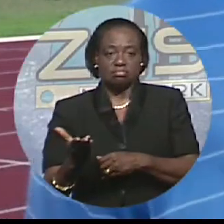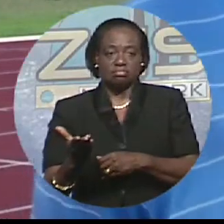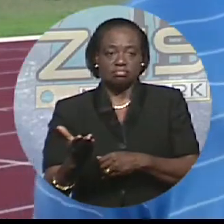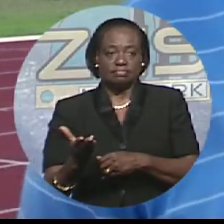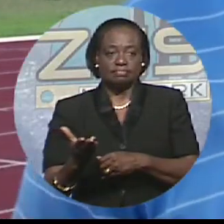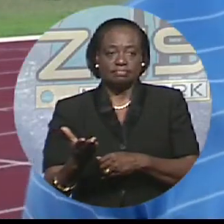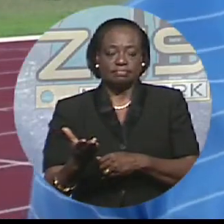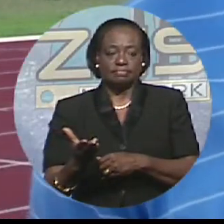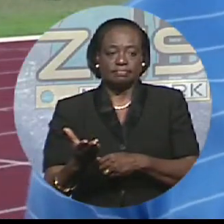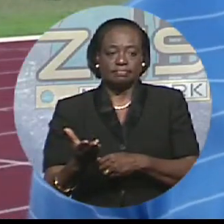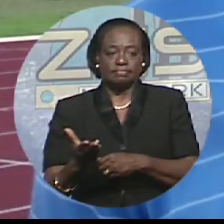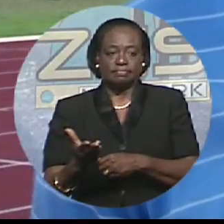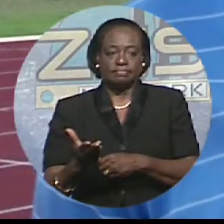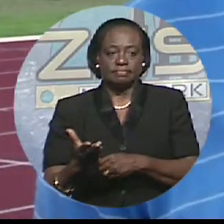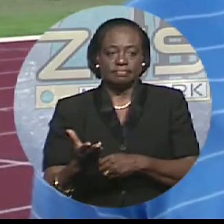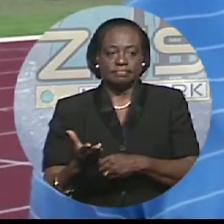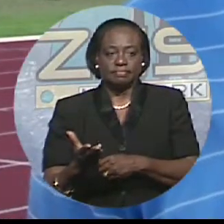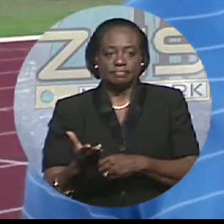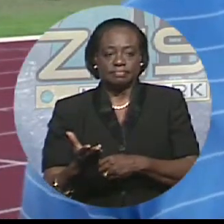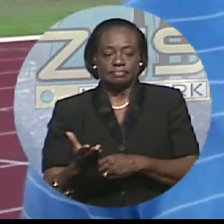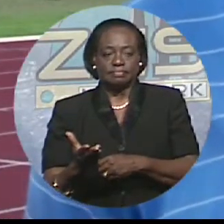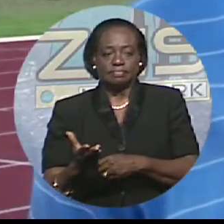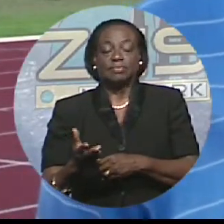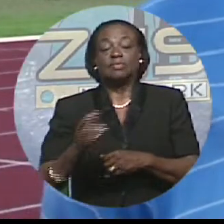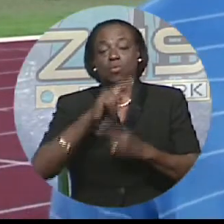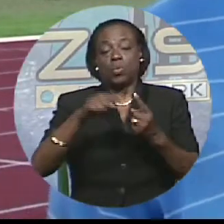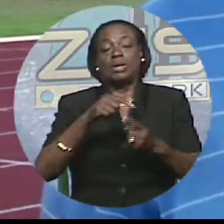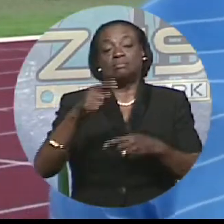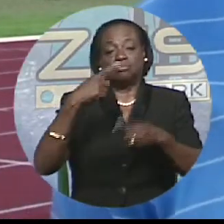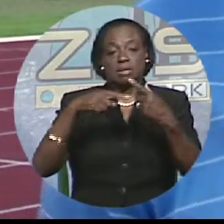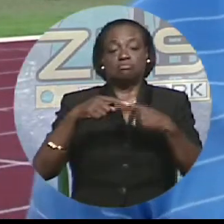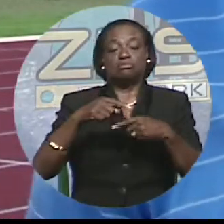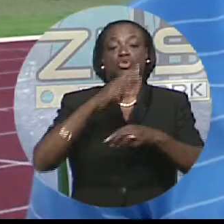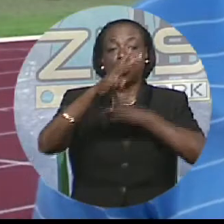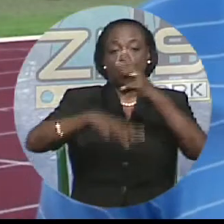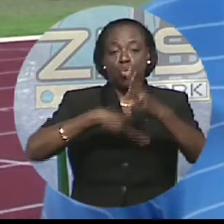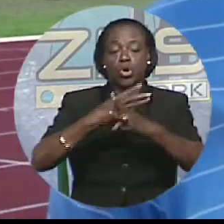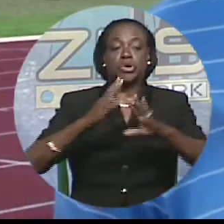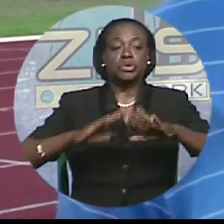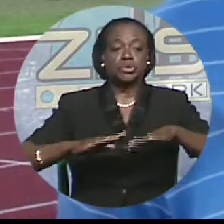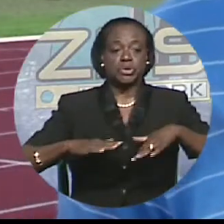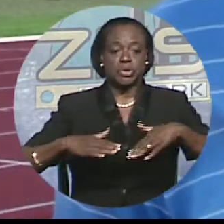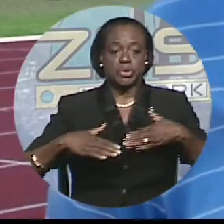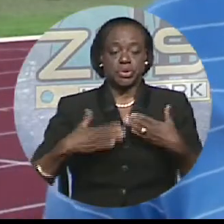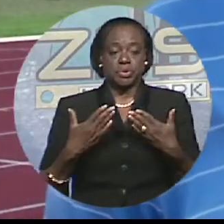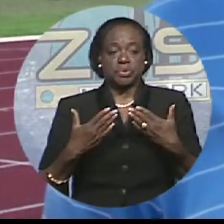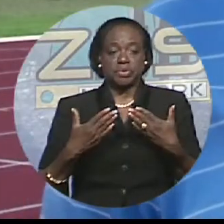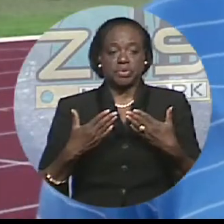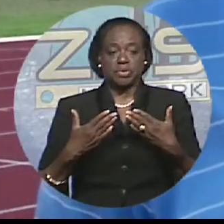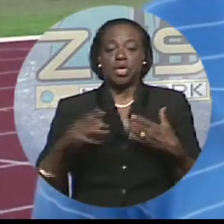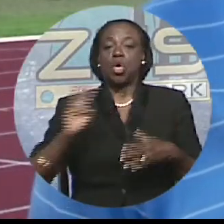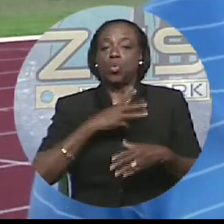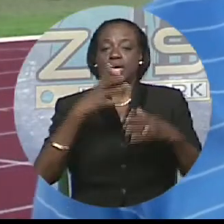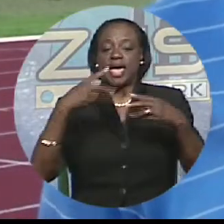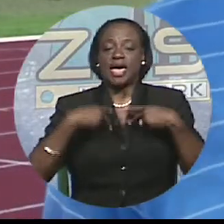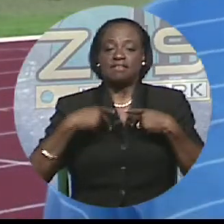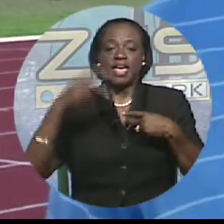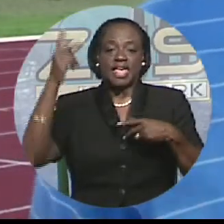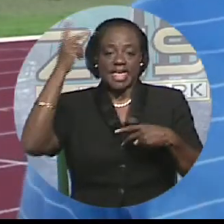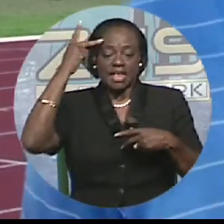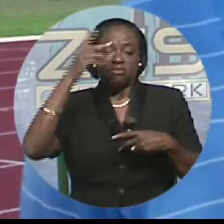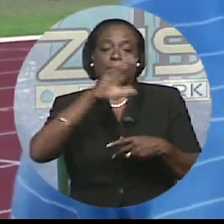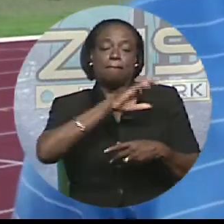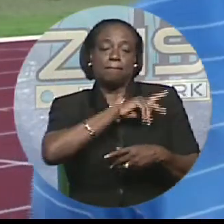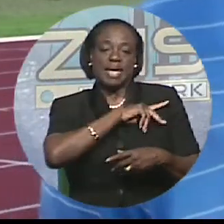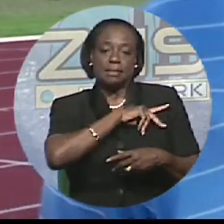We're looking for him to take the whole hog come World Juniors, World Youth. And 110 hurdles. We got Kenyu Penniman, who just set a